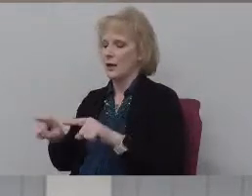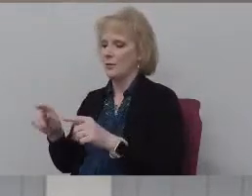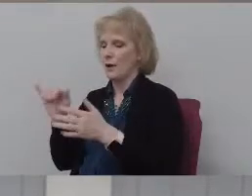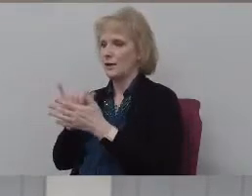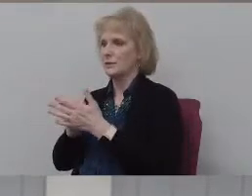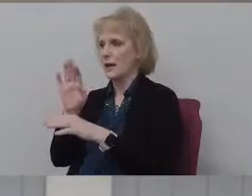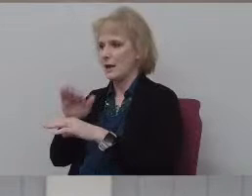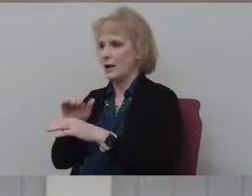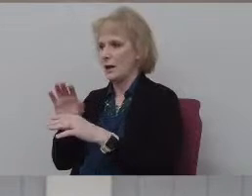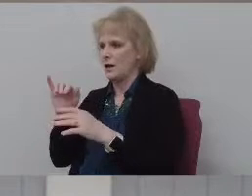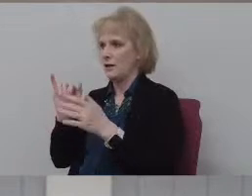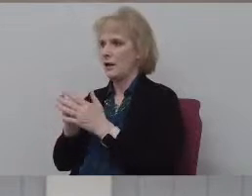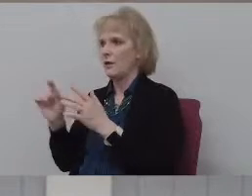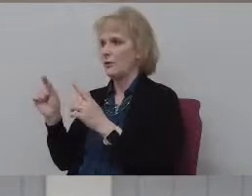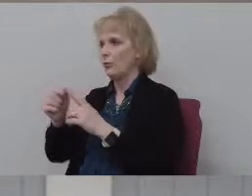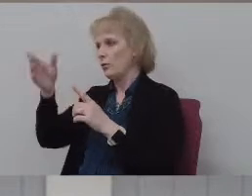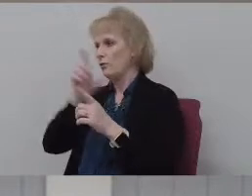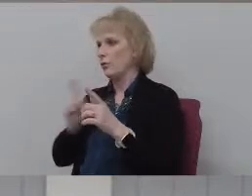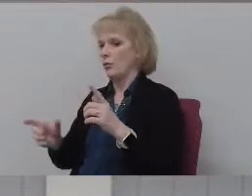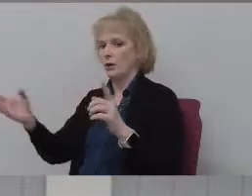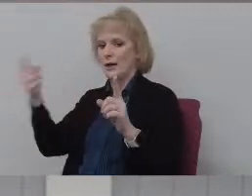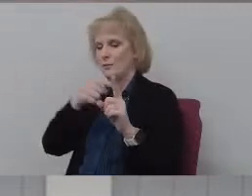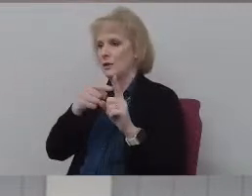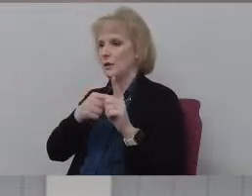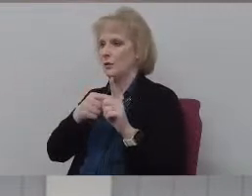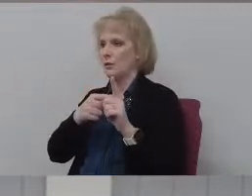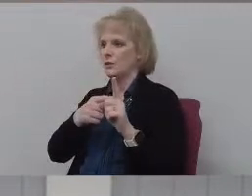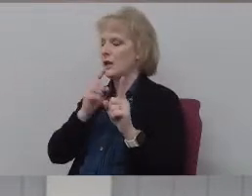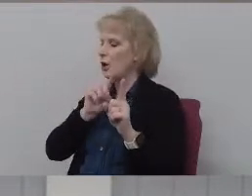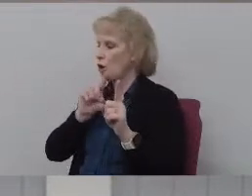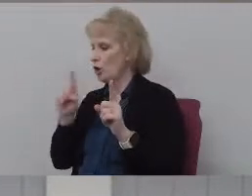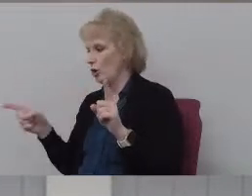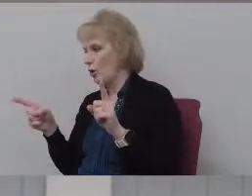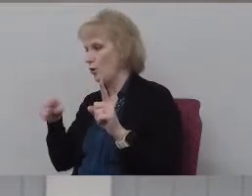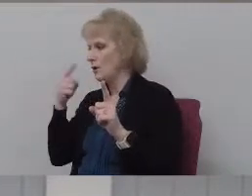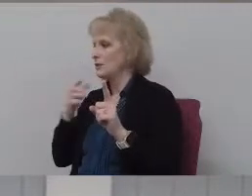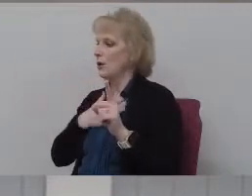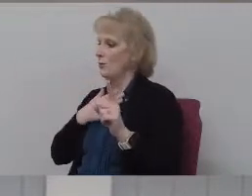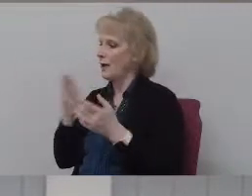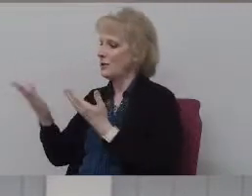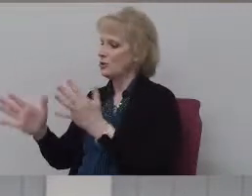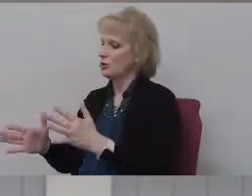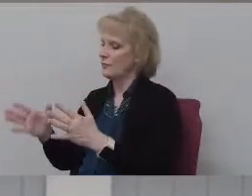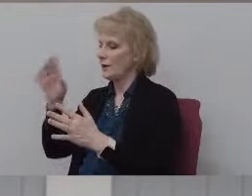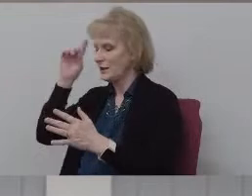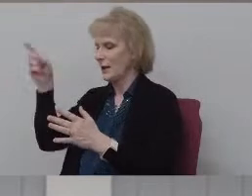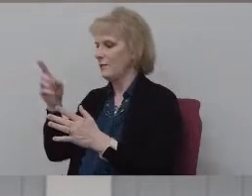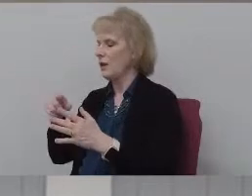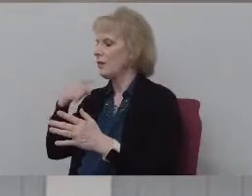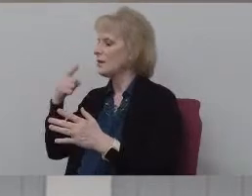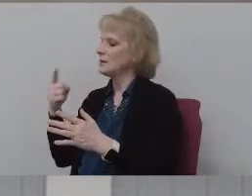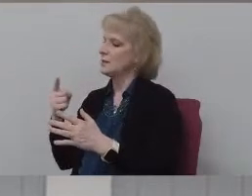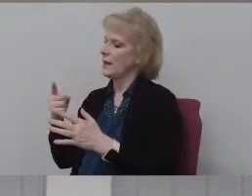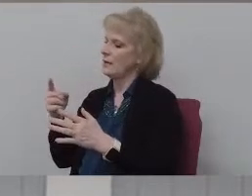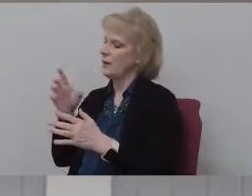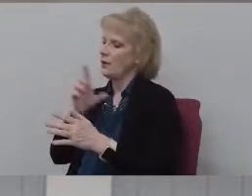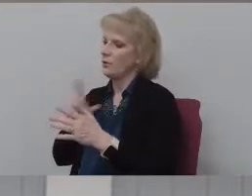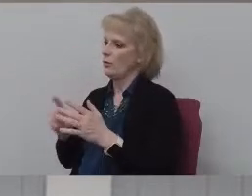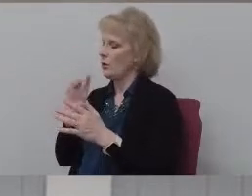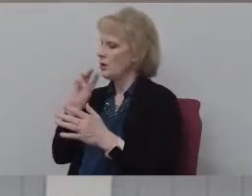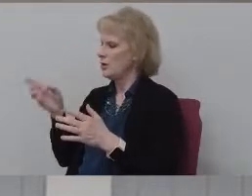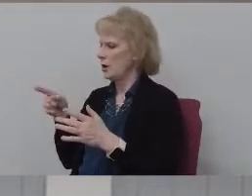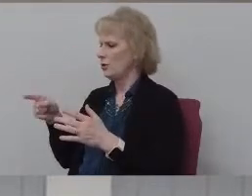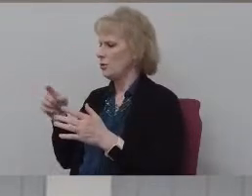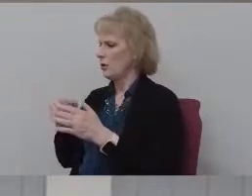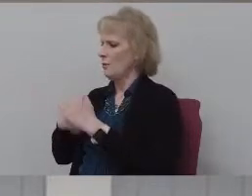that night that the word of the Lord came unto Nathan, saying, Go and tell my servant David, Thus saith the Lord, Shalt thou